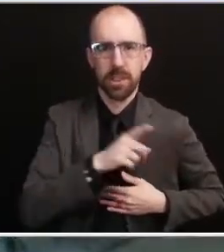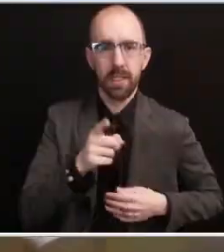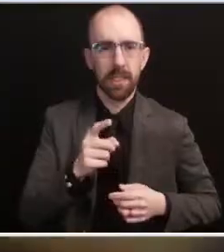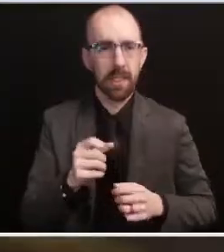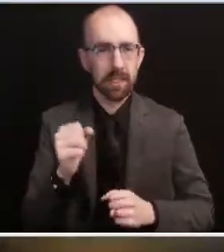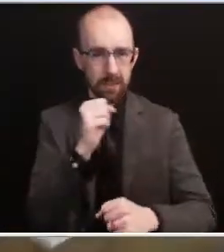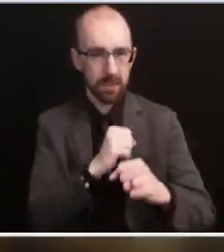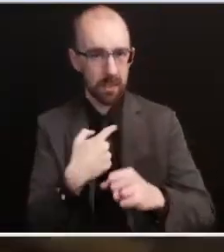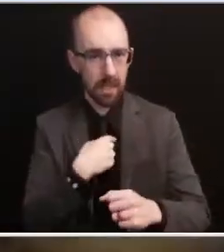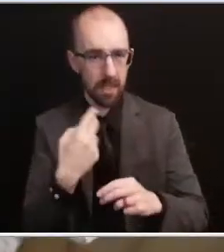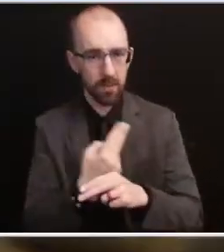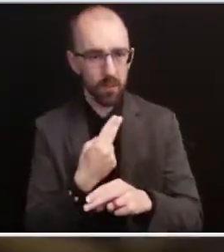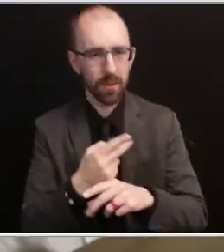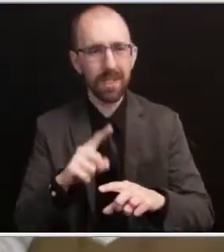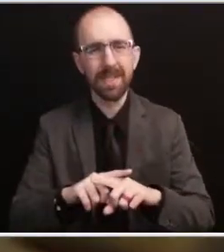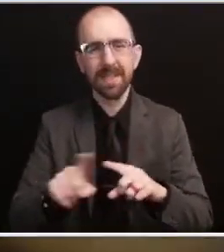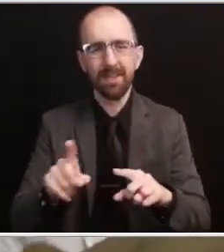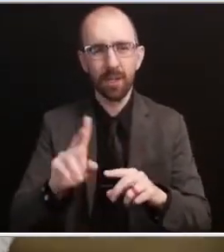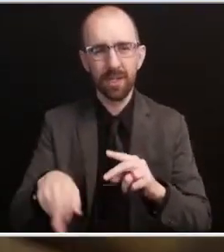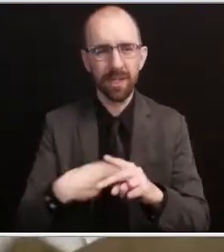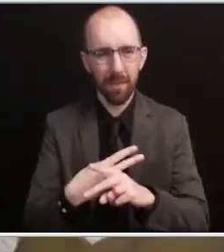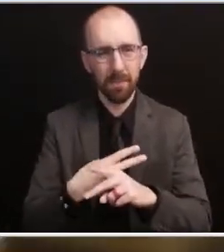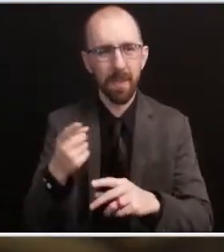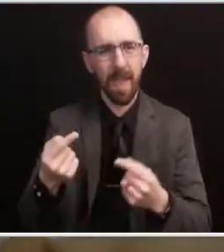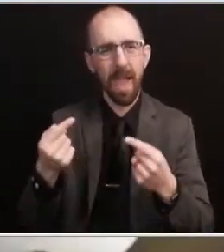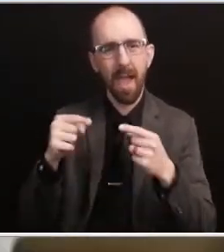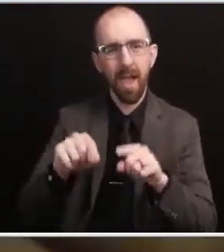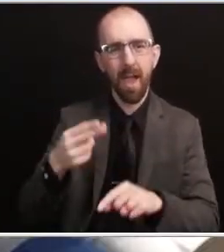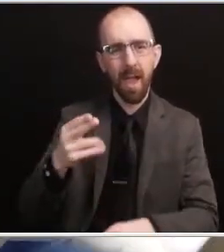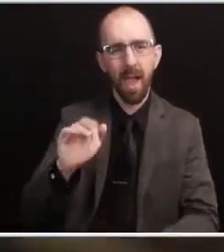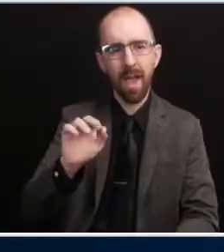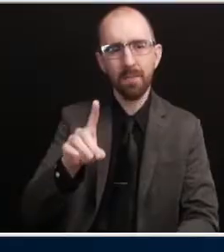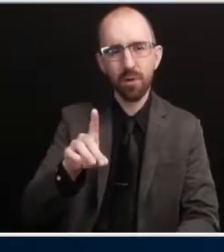that I do is a different technique. It's a hybrid technique.